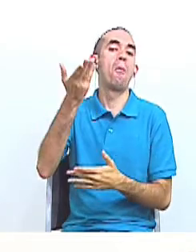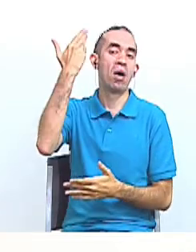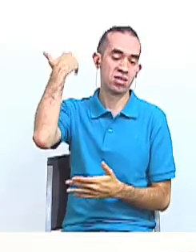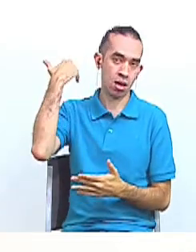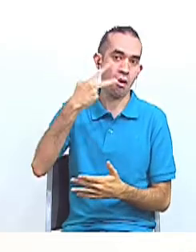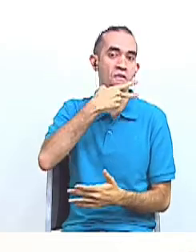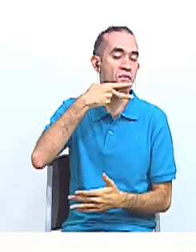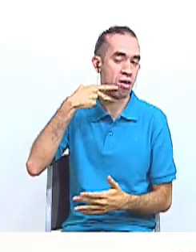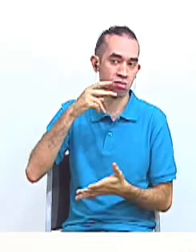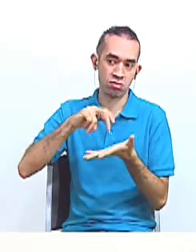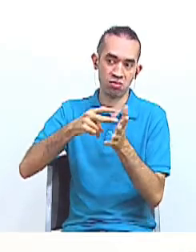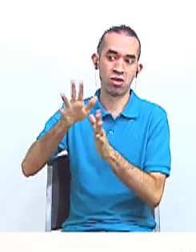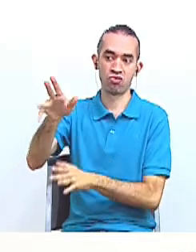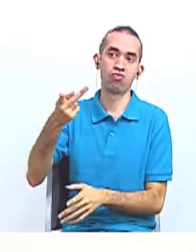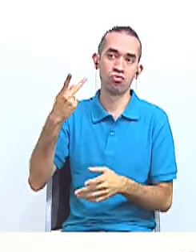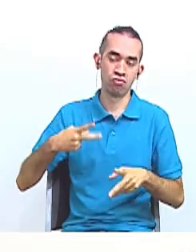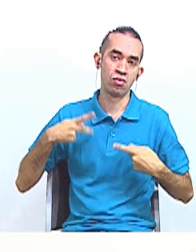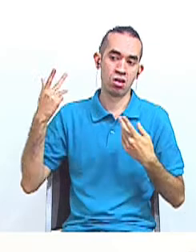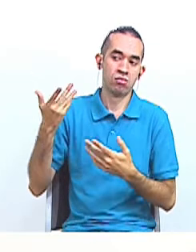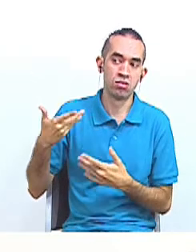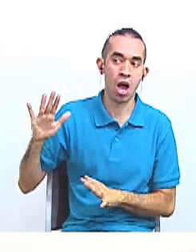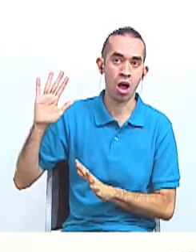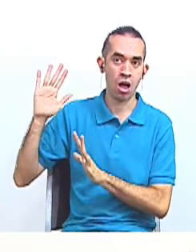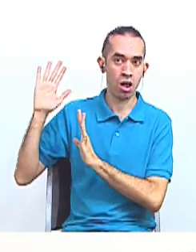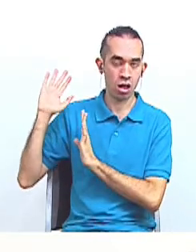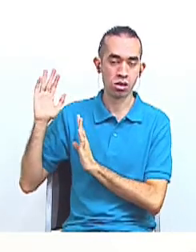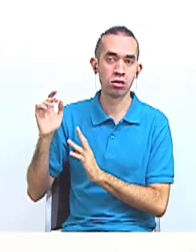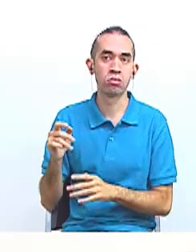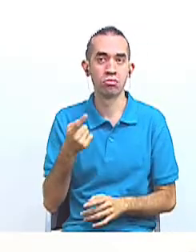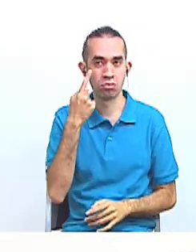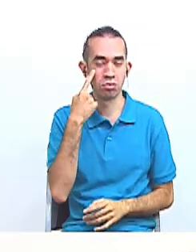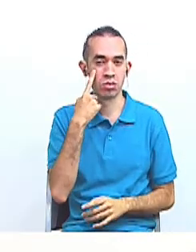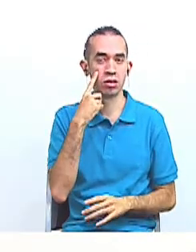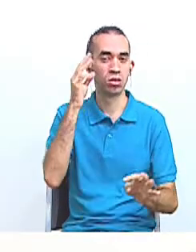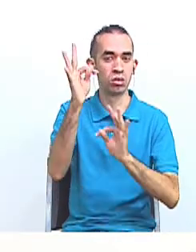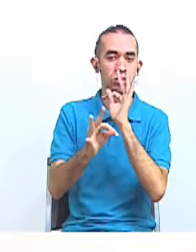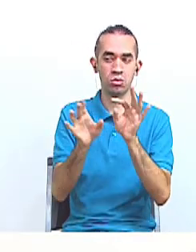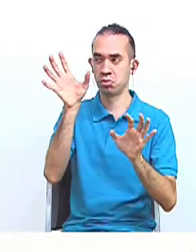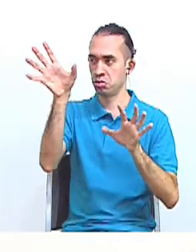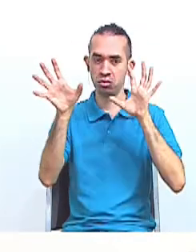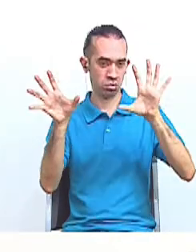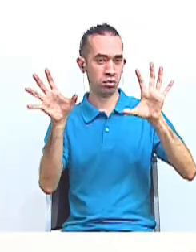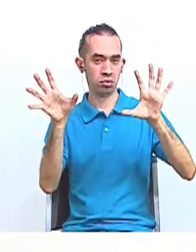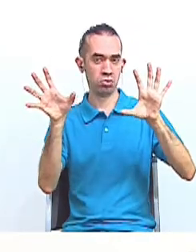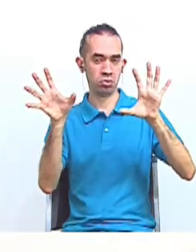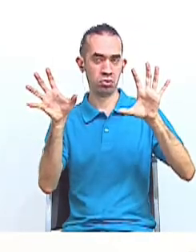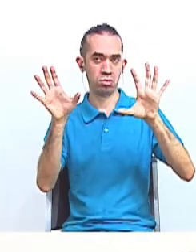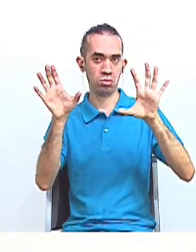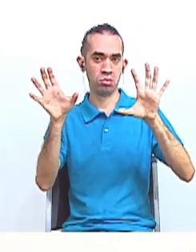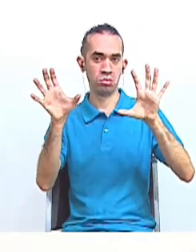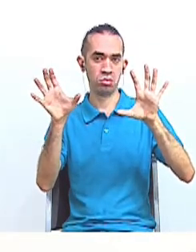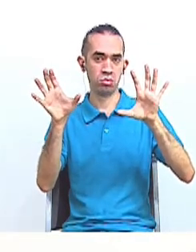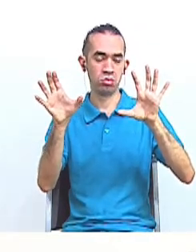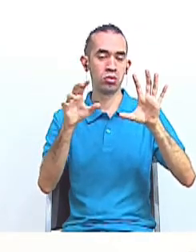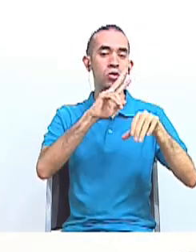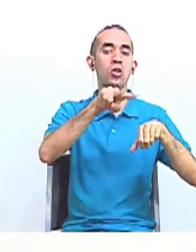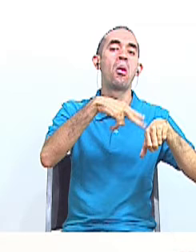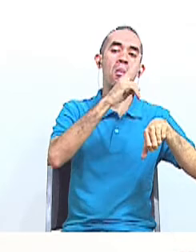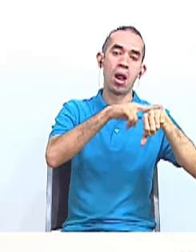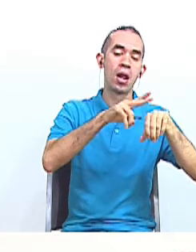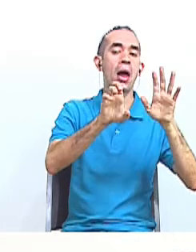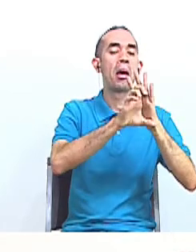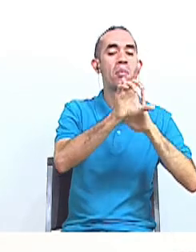past of the person. All right? And you can see here that we have two types of verbs. We have verbs that are regular verbs